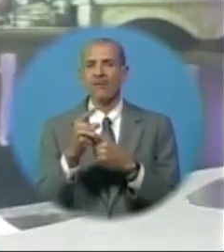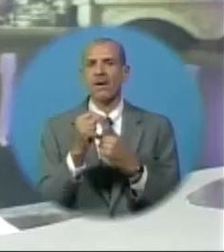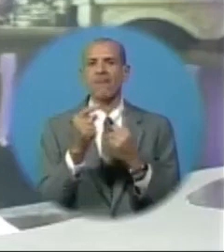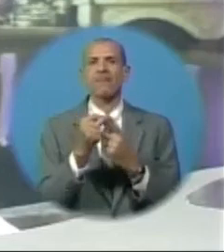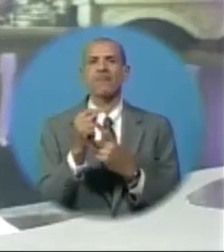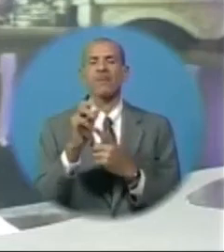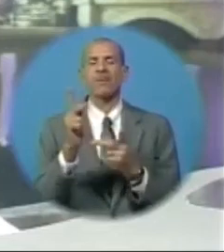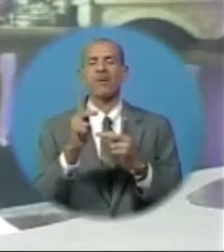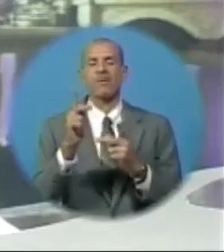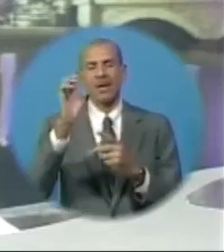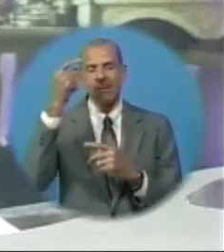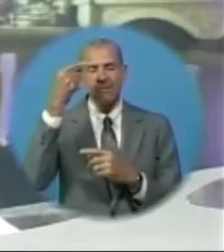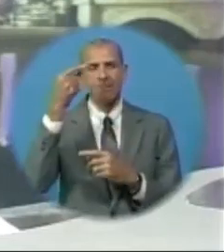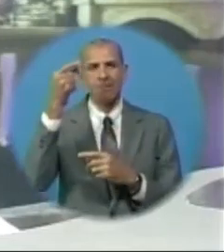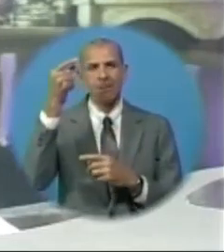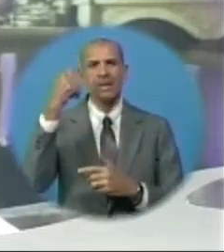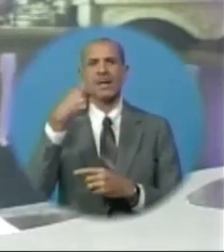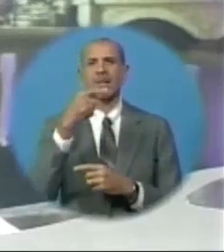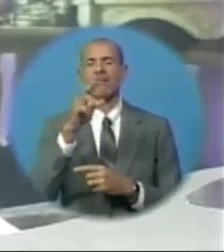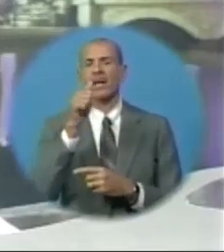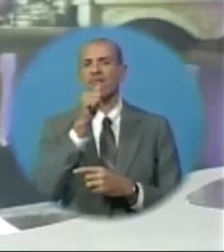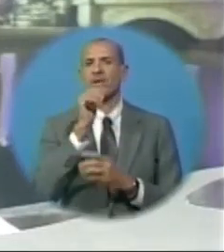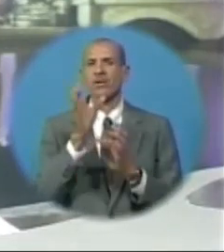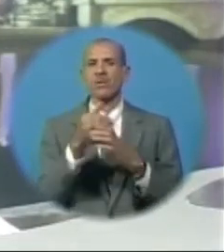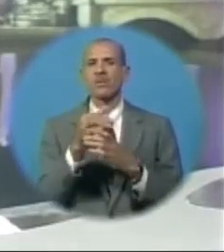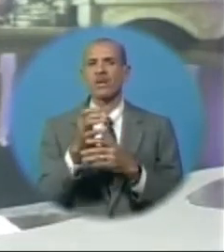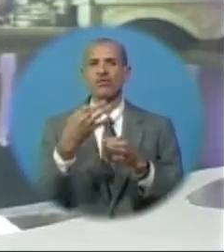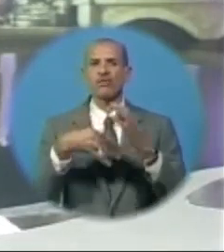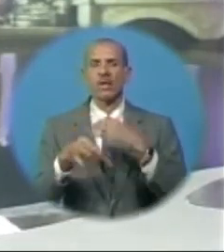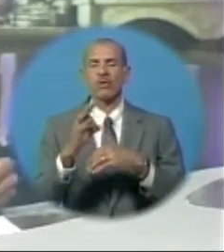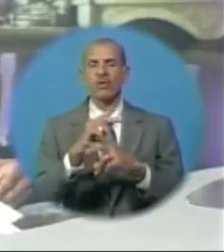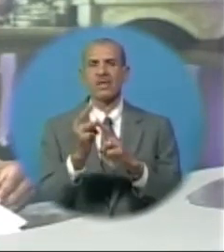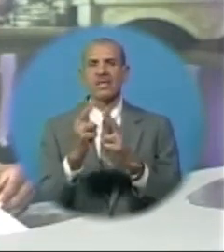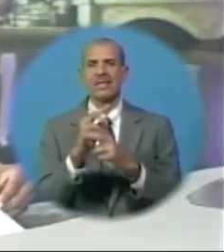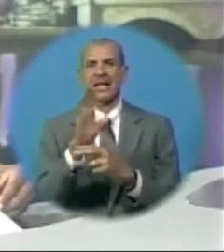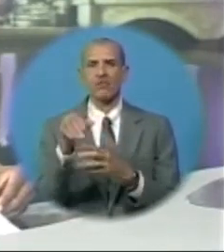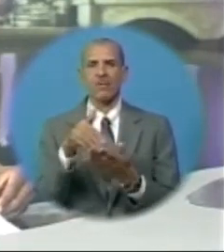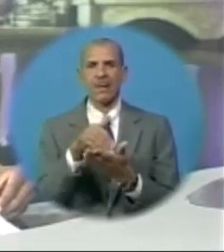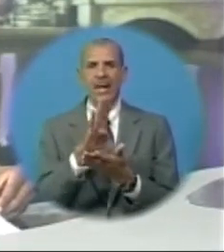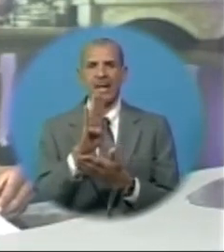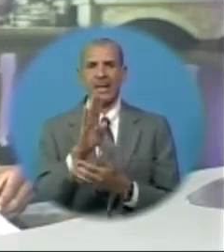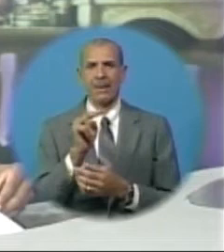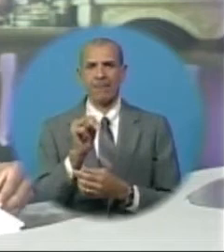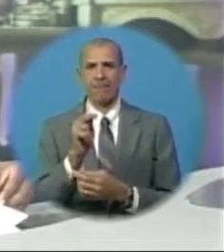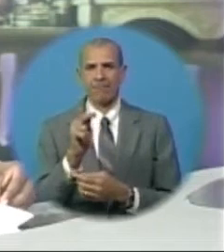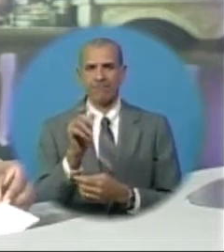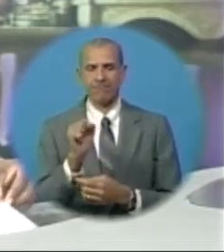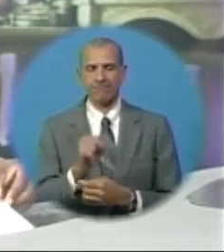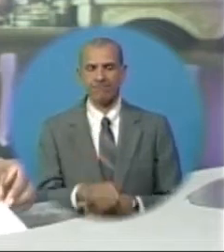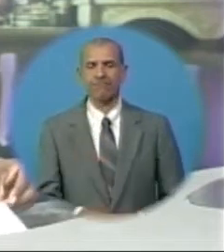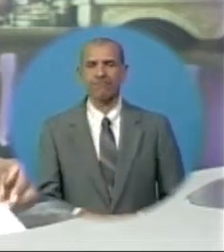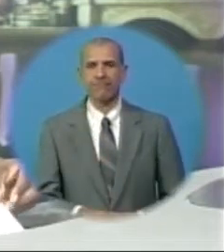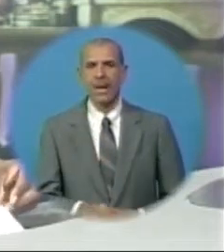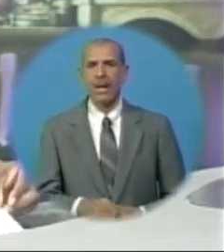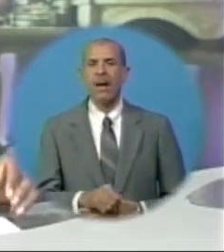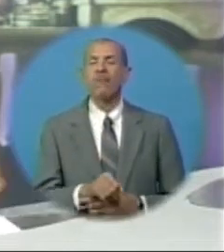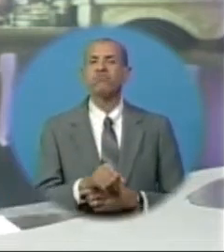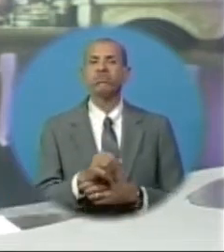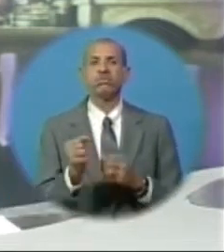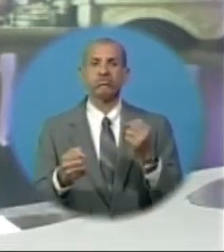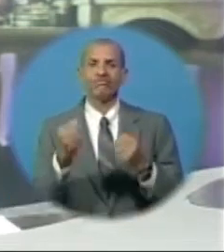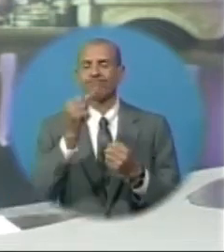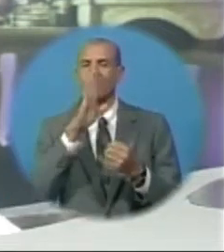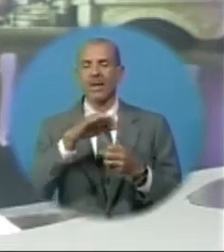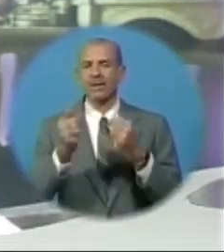of government, the private sector, the trade unions, and the central bank. Lawless motorists are being blamed for